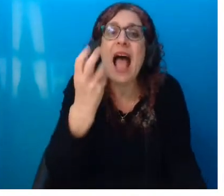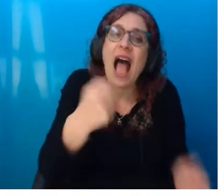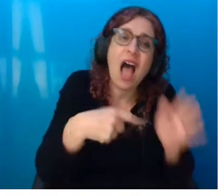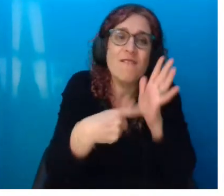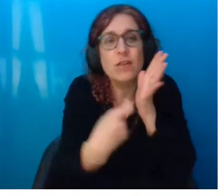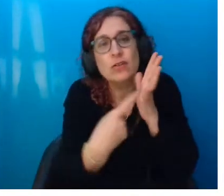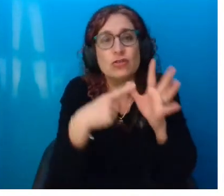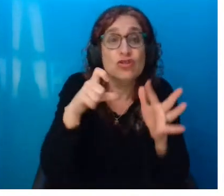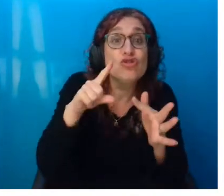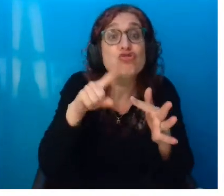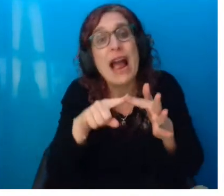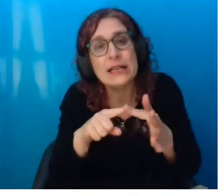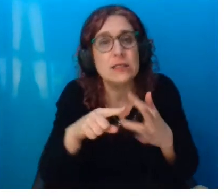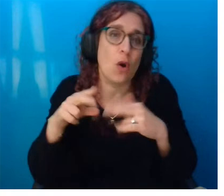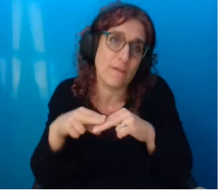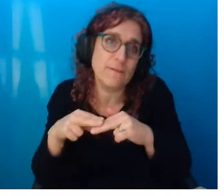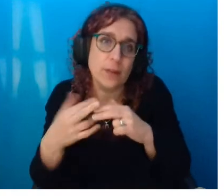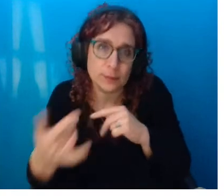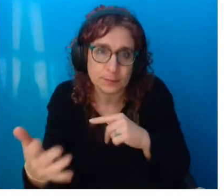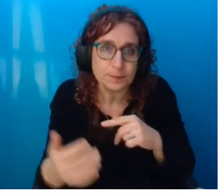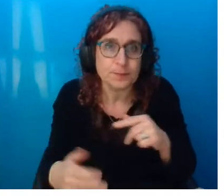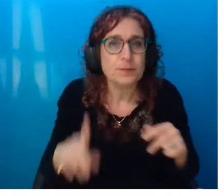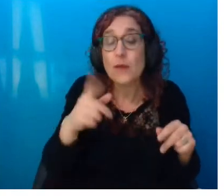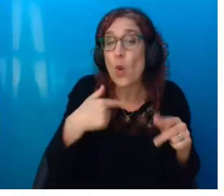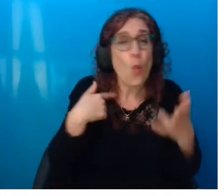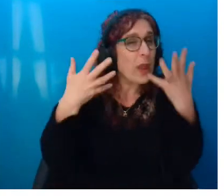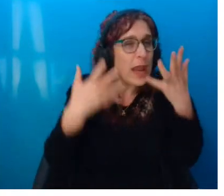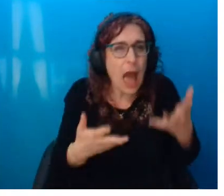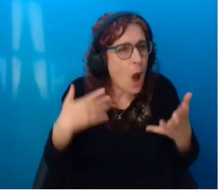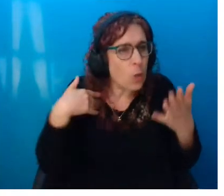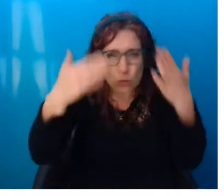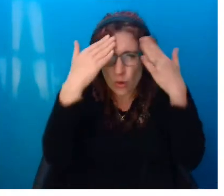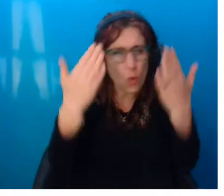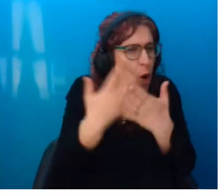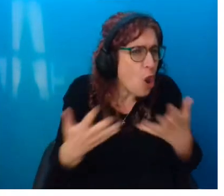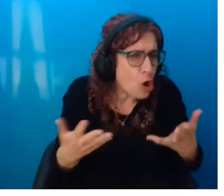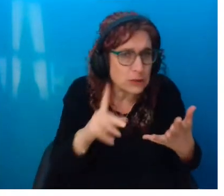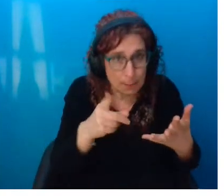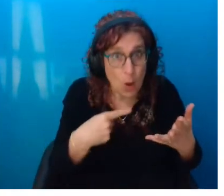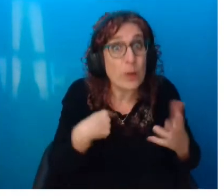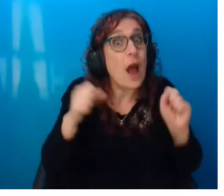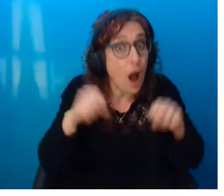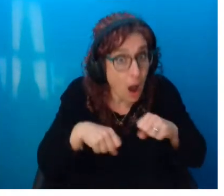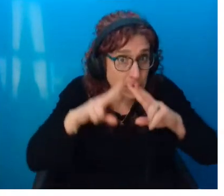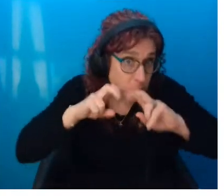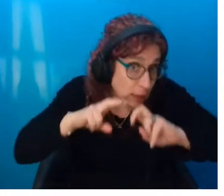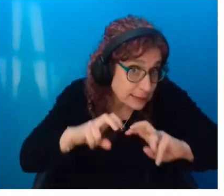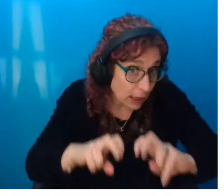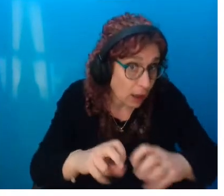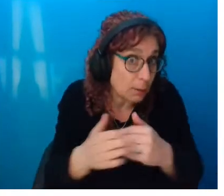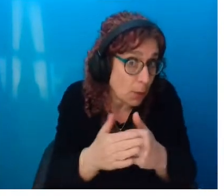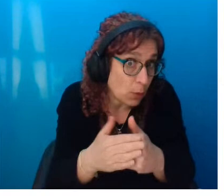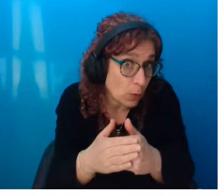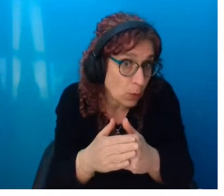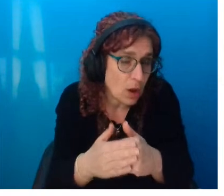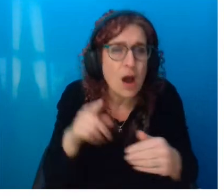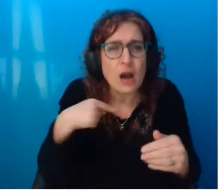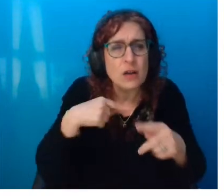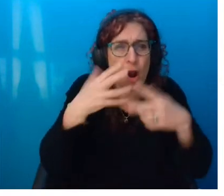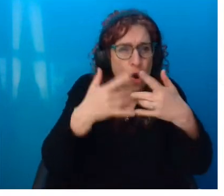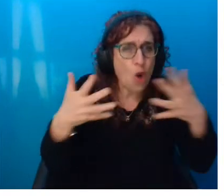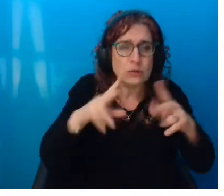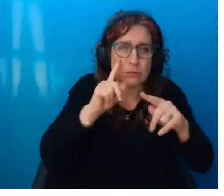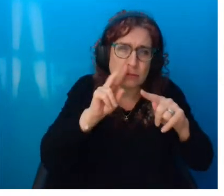We don't know enough about this, but we're now studying it in more detail. We are lots of studies going on looking at the threshold for an